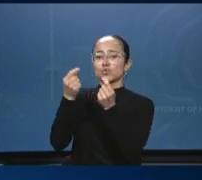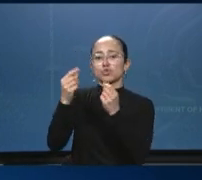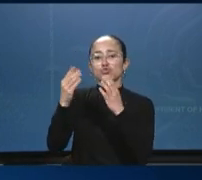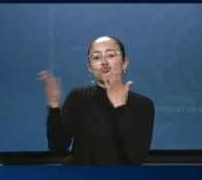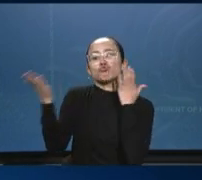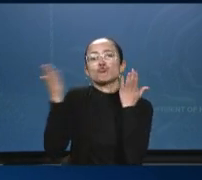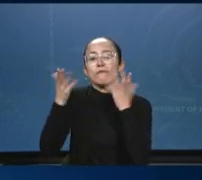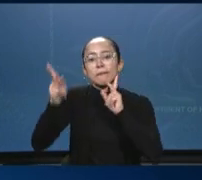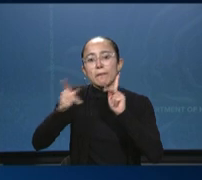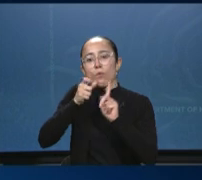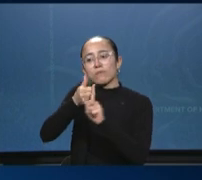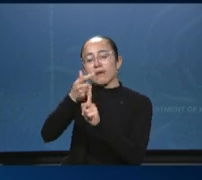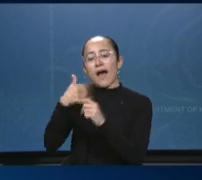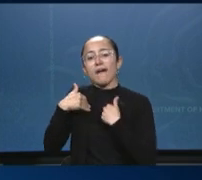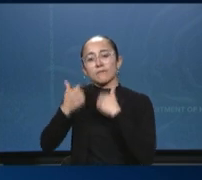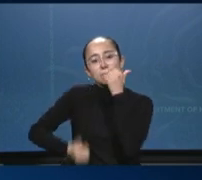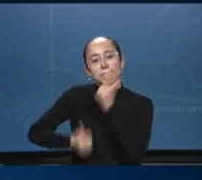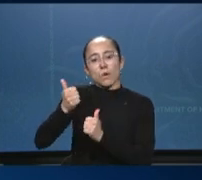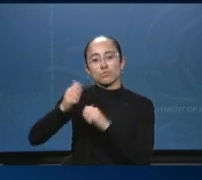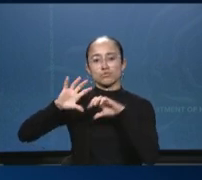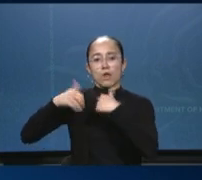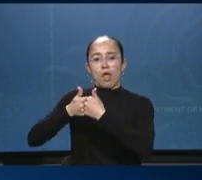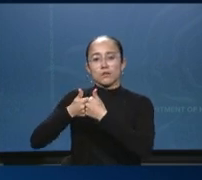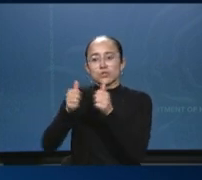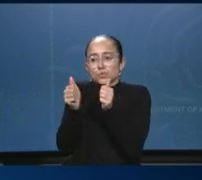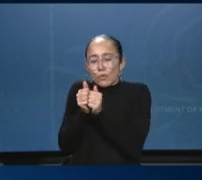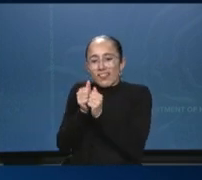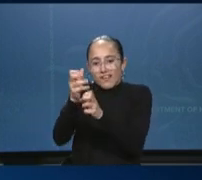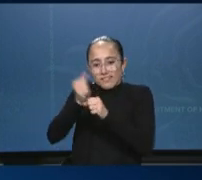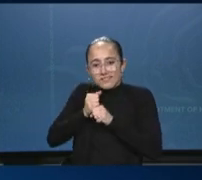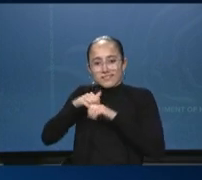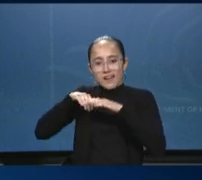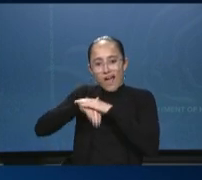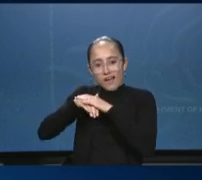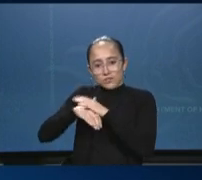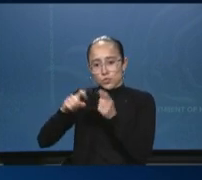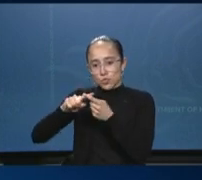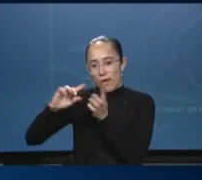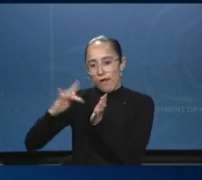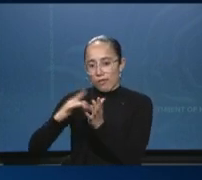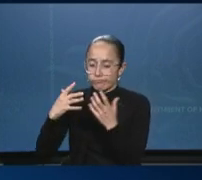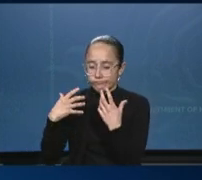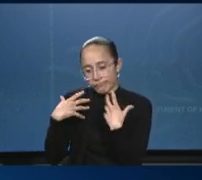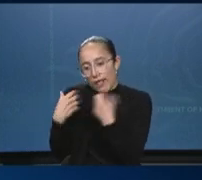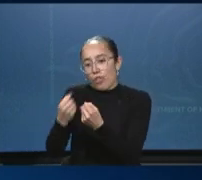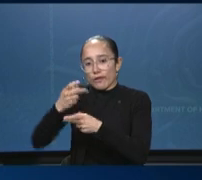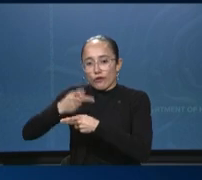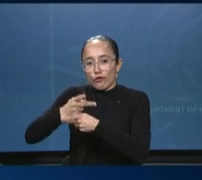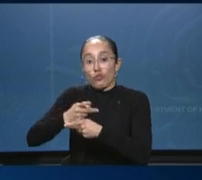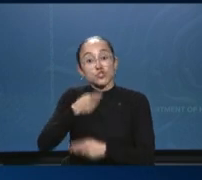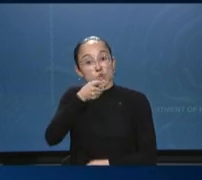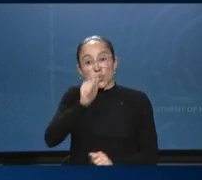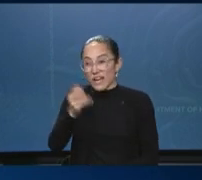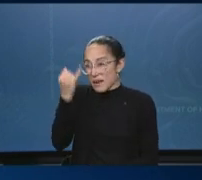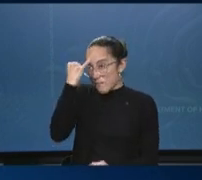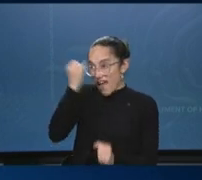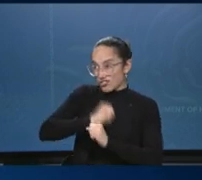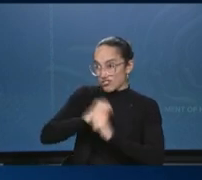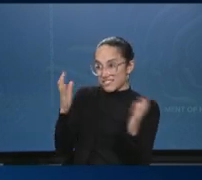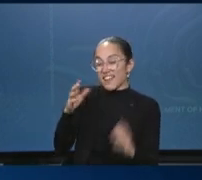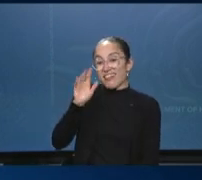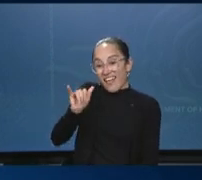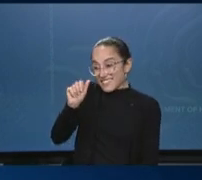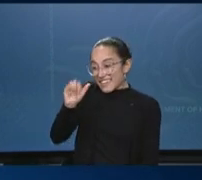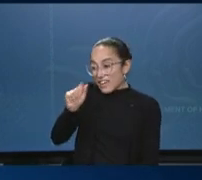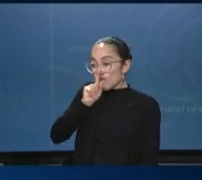that have the most challenges accessing health care. So you can just imagine that the Affordable Care Act was just instrumental not only in